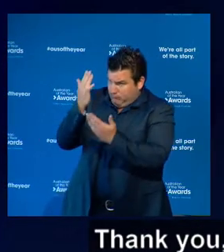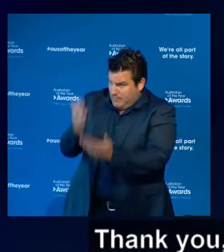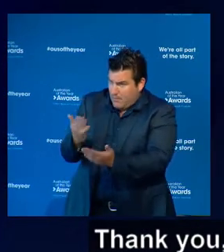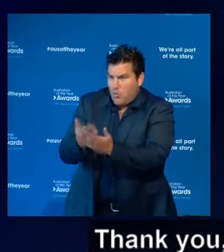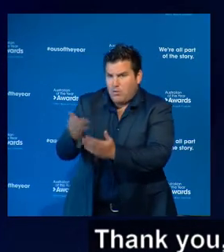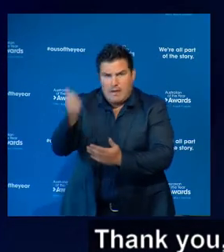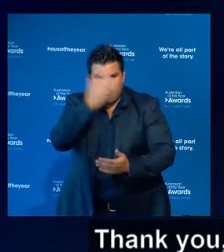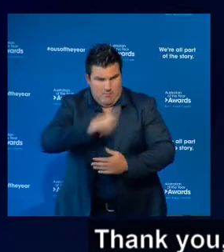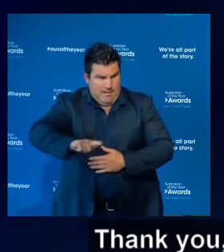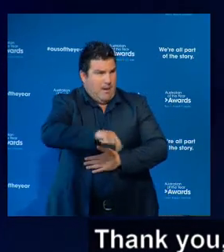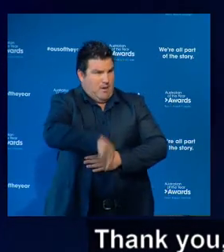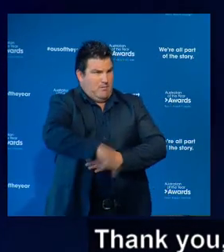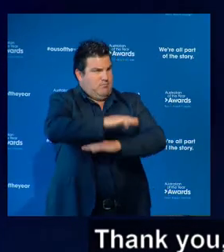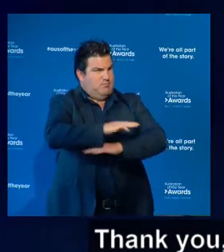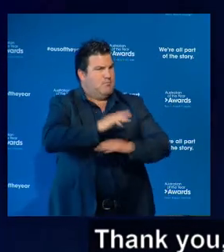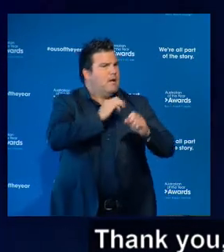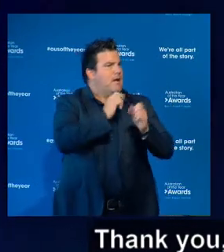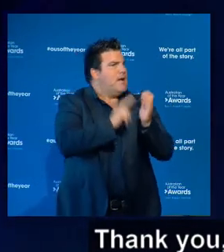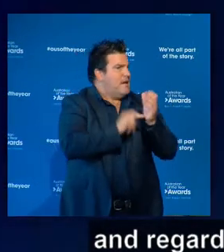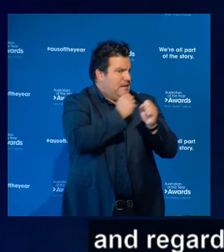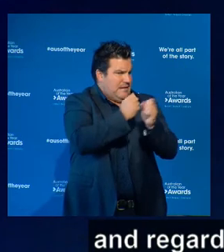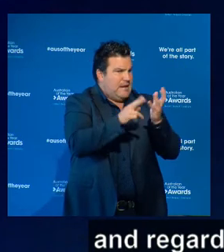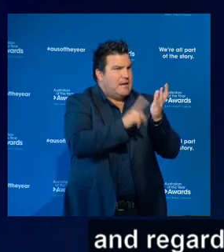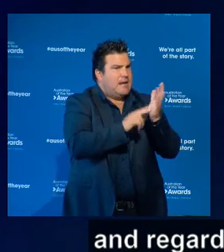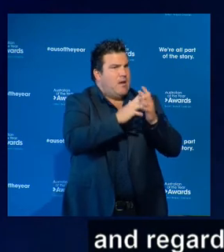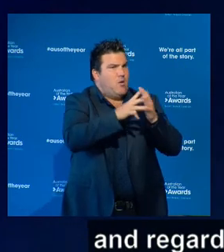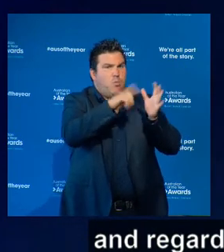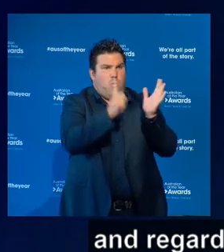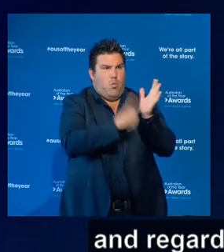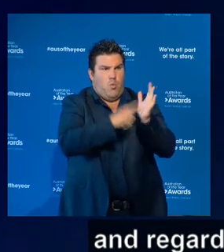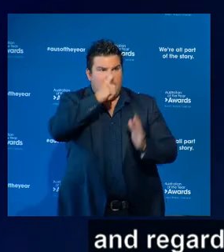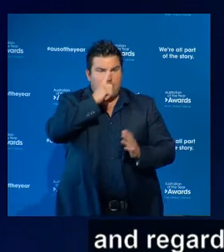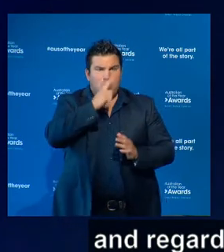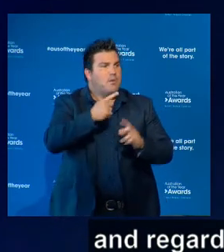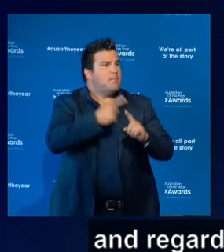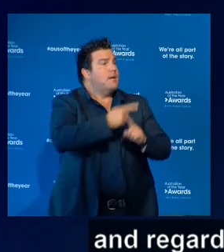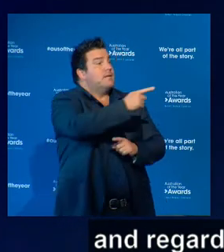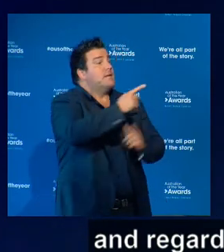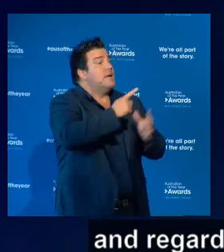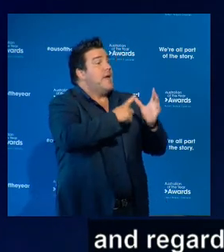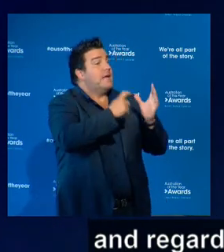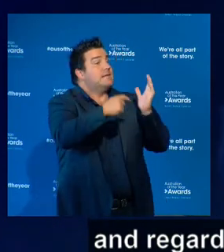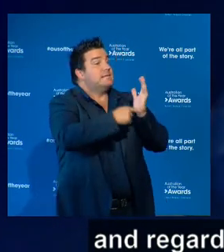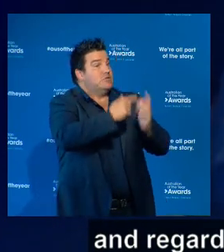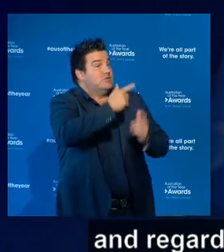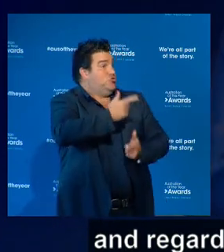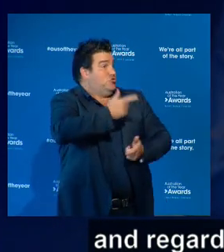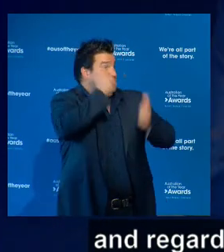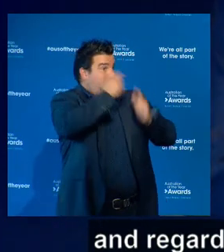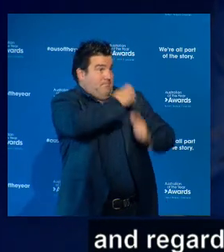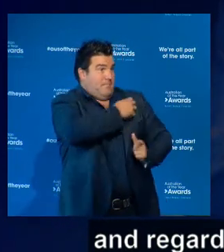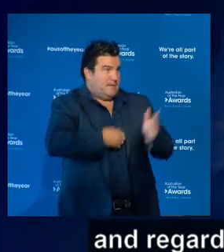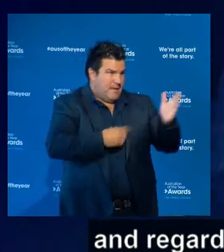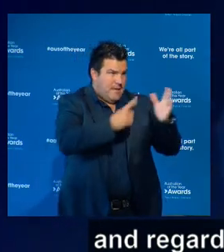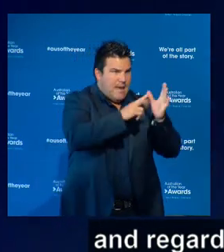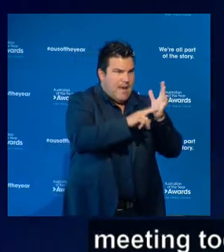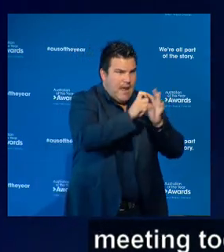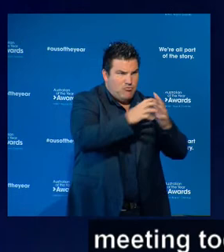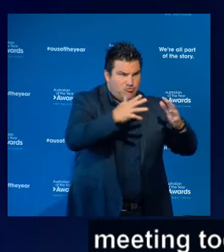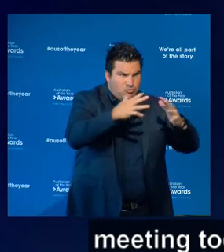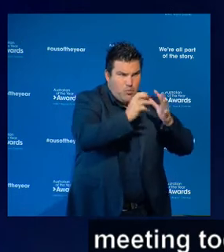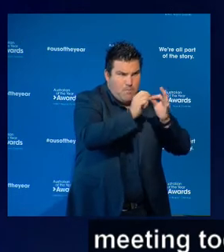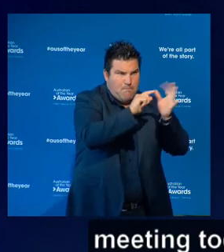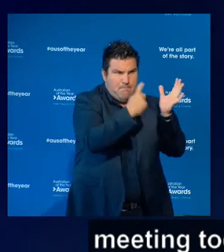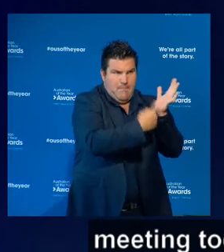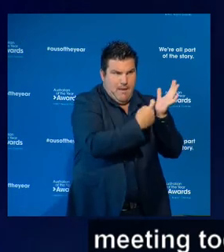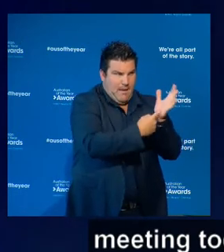we're meeting today. ACT Chief Minister Andrew Barr, distinguished guests and ladies and gentlemen, and of course, all